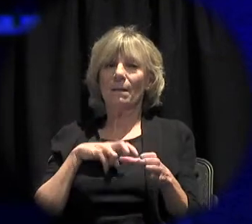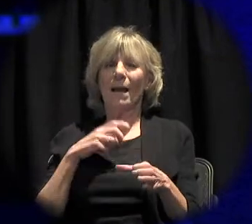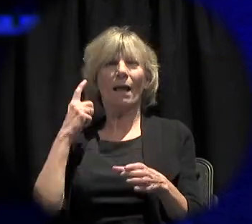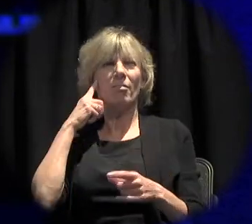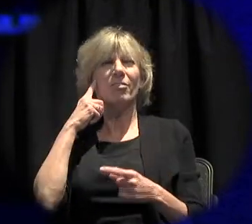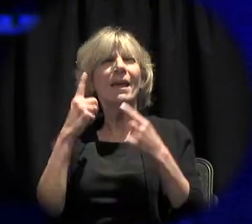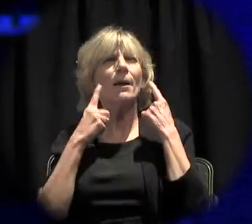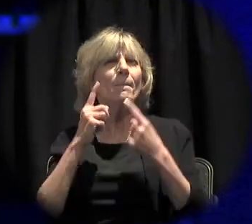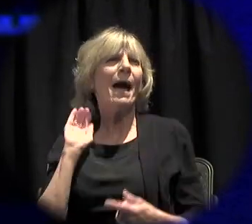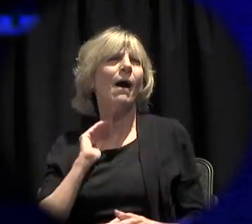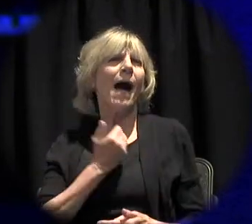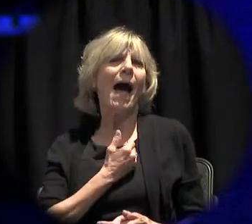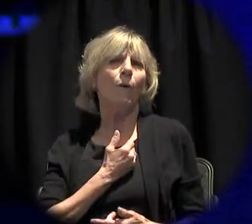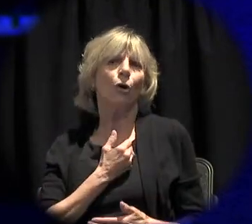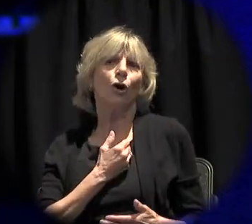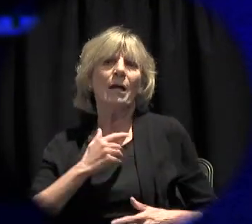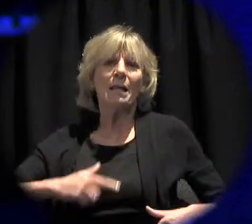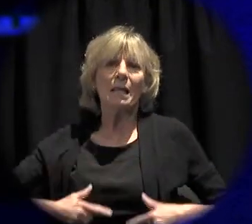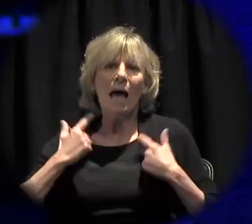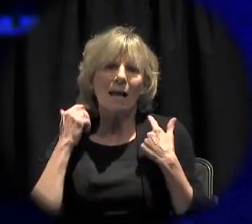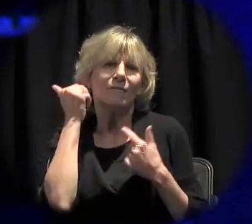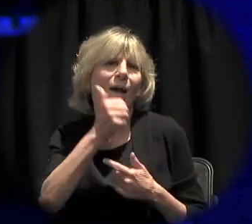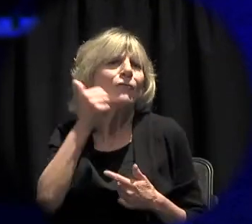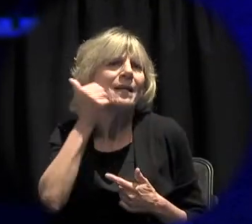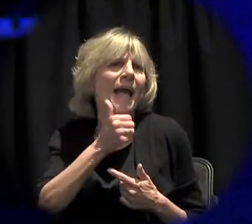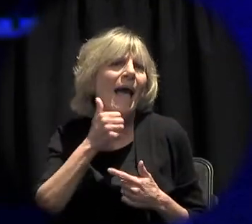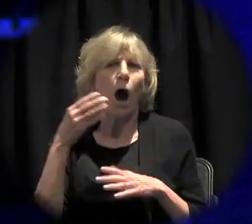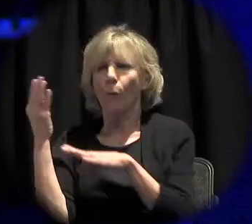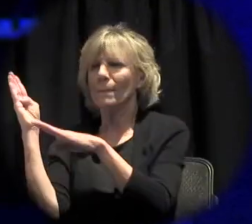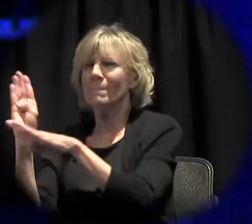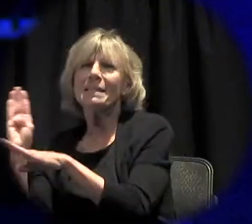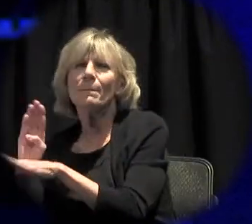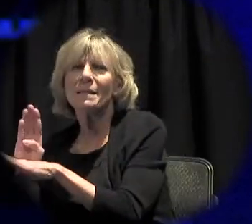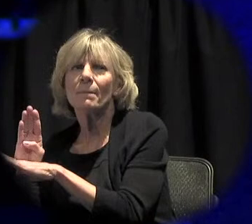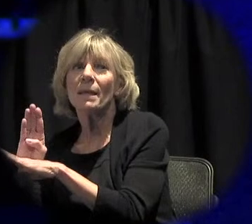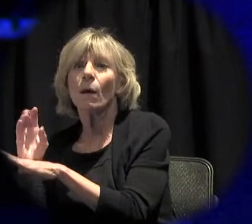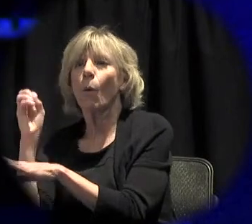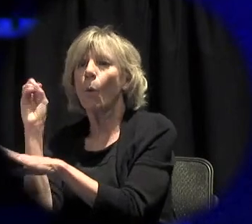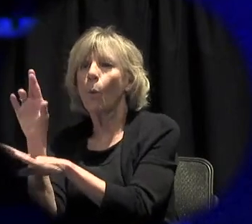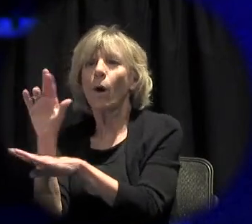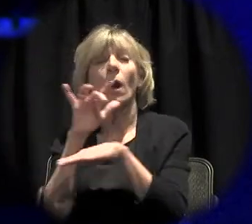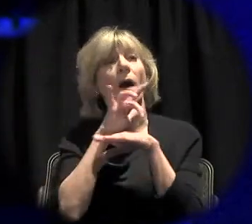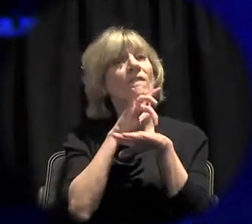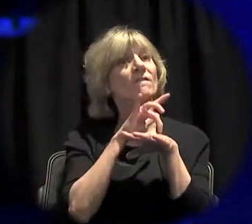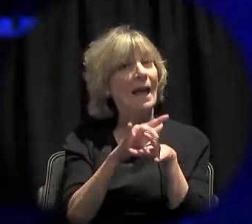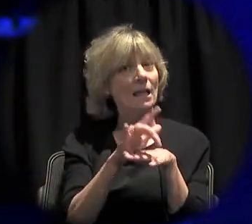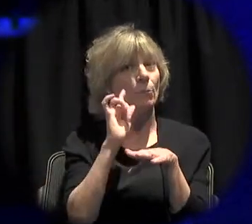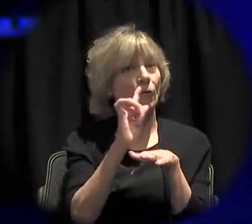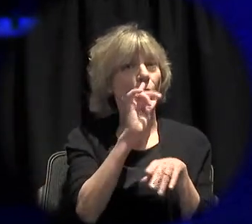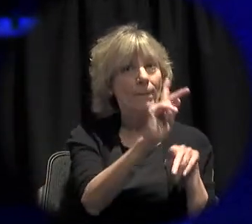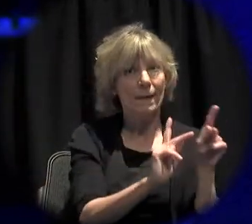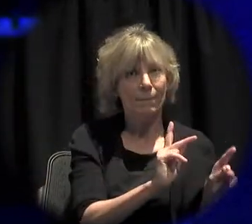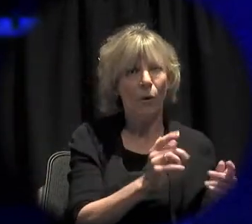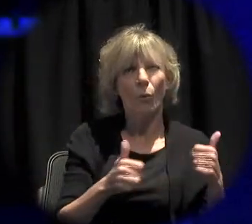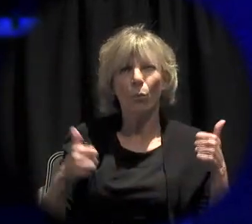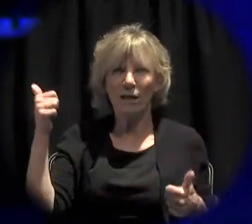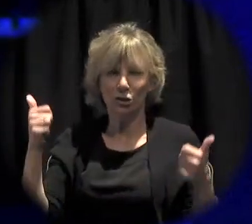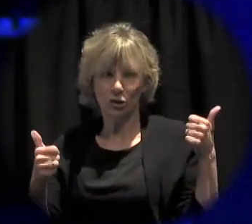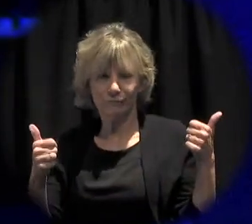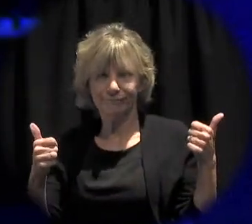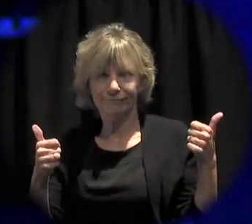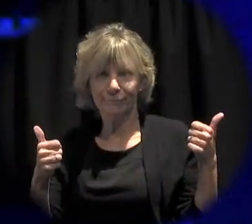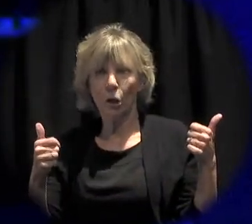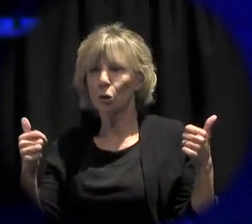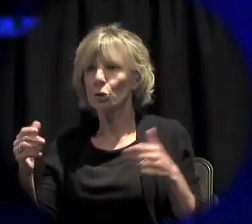life. Are we available? Are we available when those moments arise? It also takes